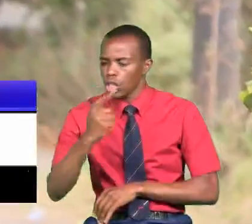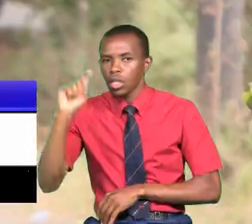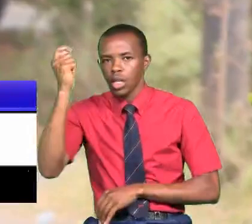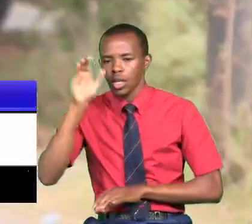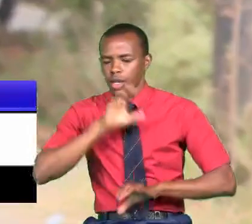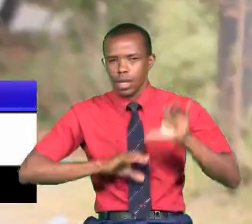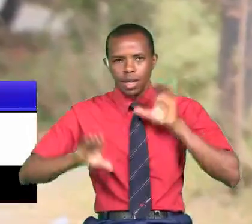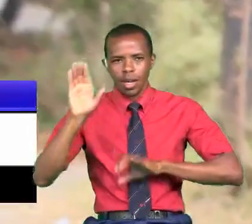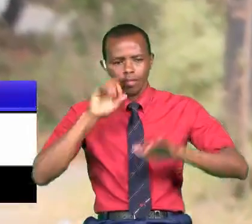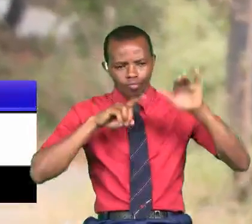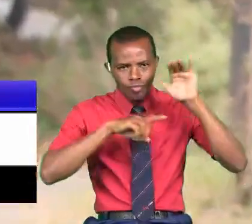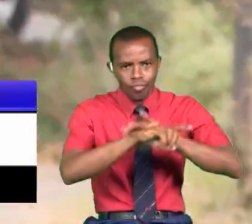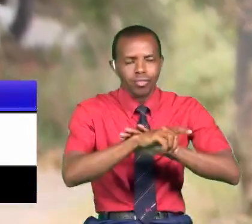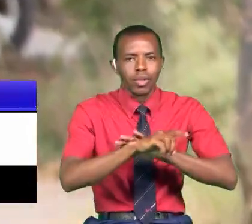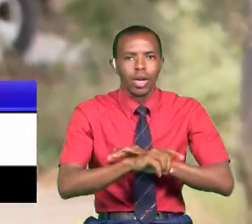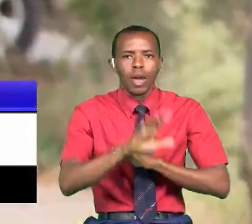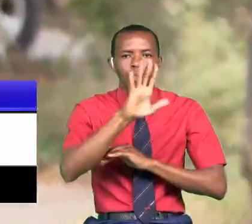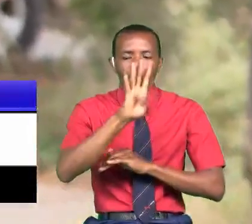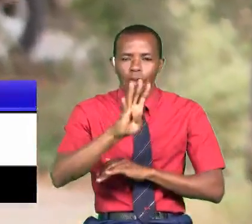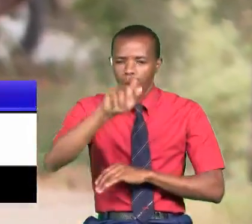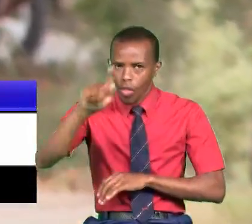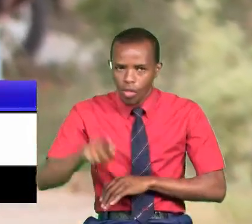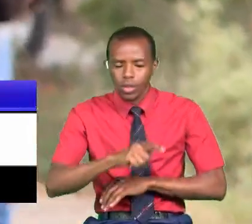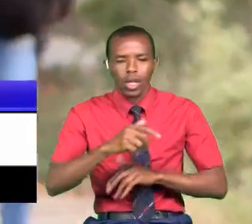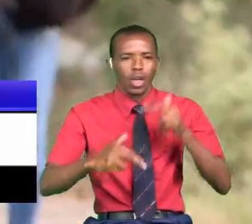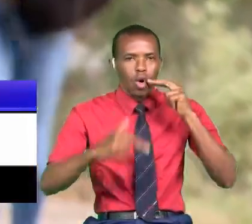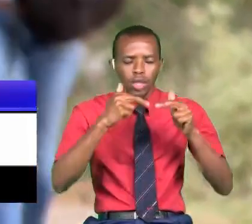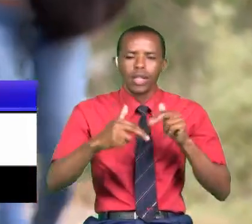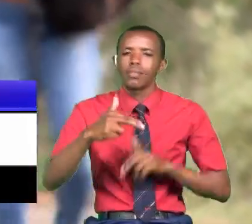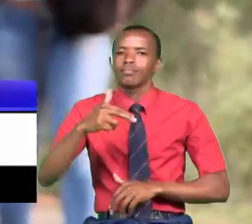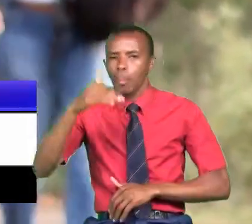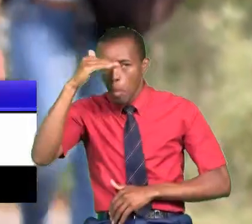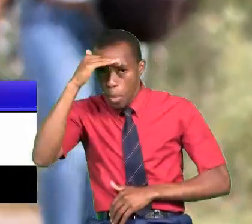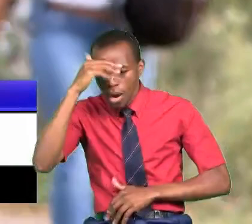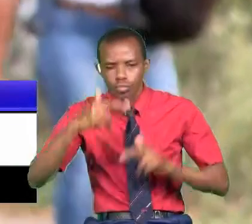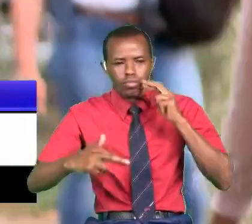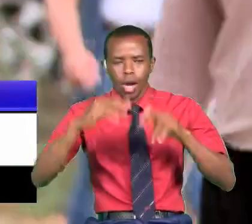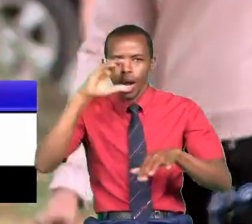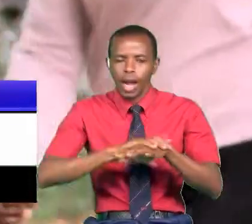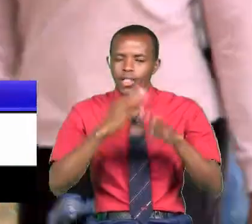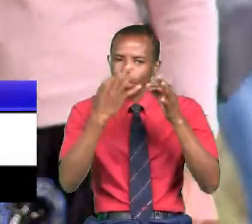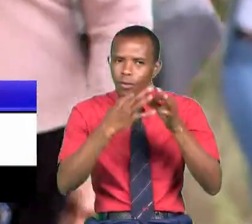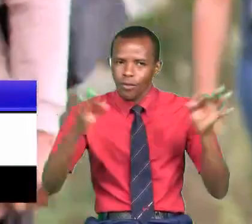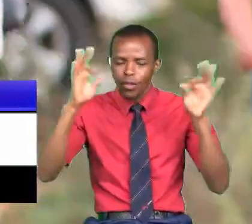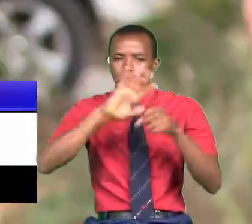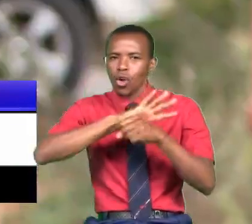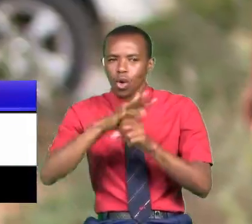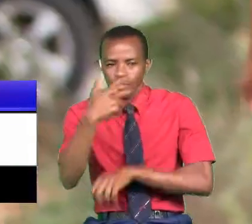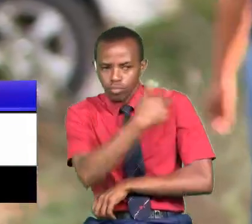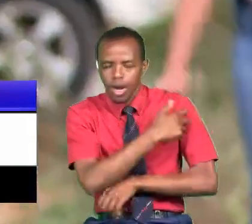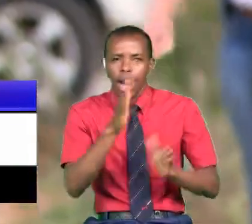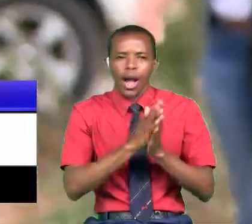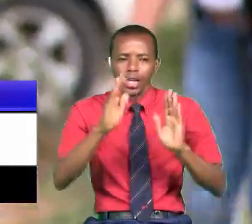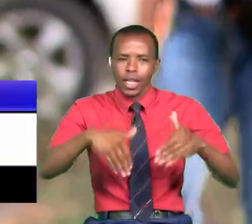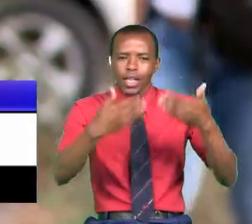that now goes to any of the 54,000 hotels, bars and restaurants will get a free COVID-19 jab alongside a free